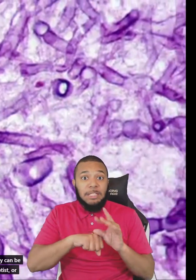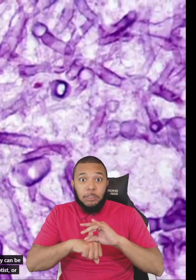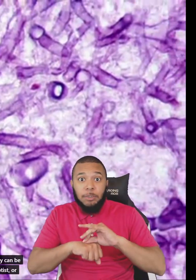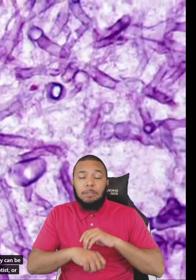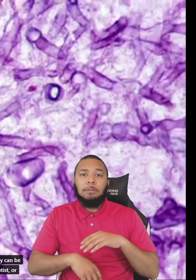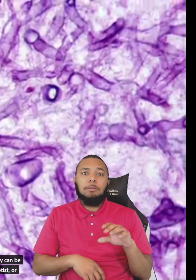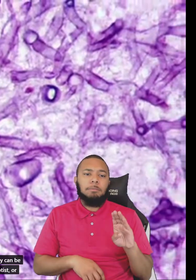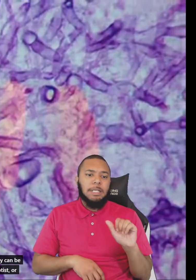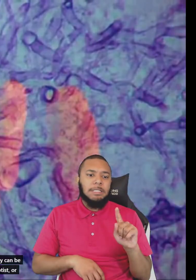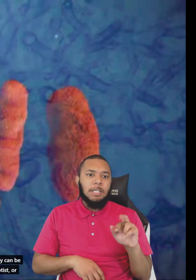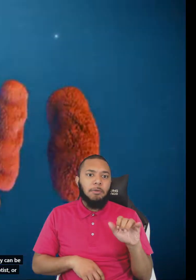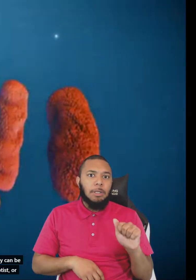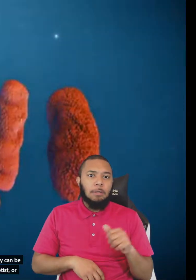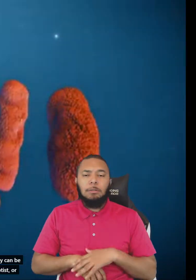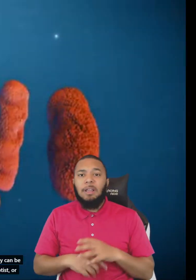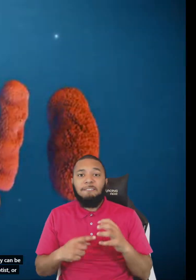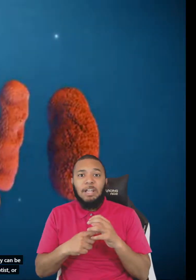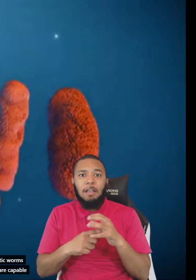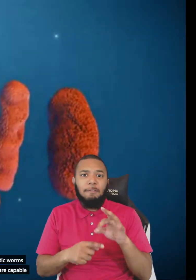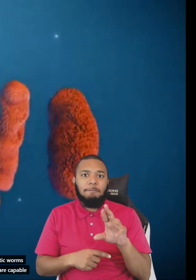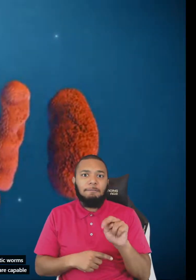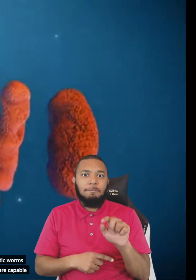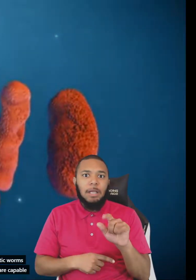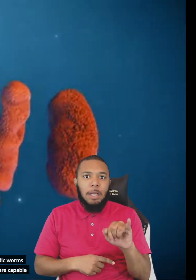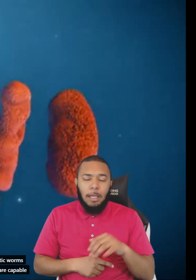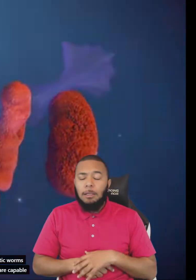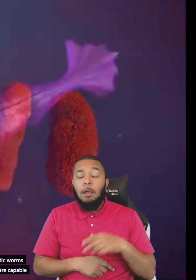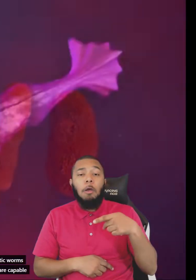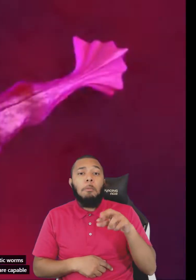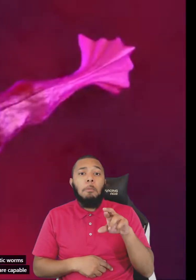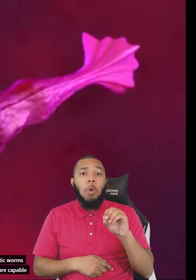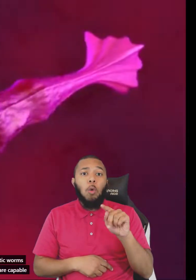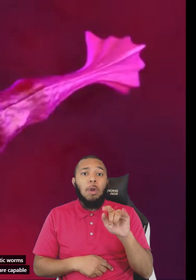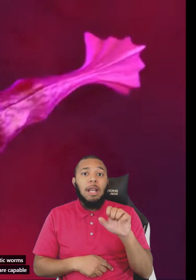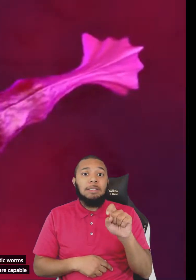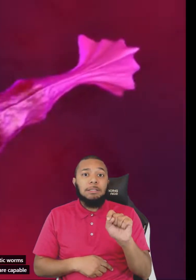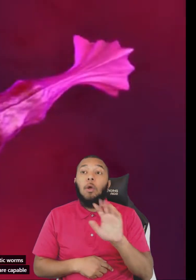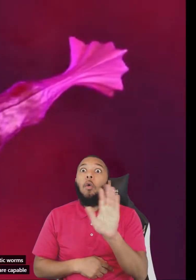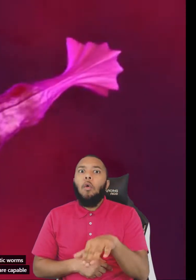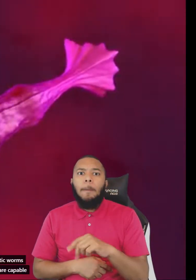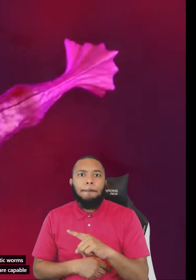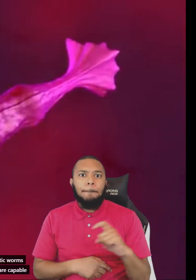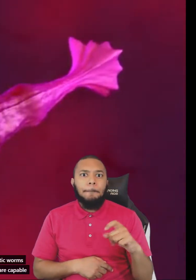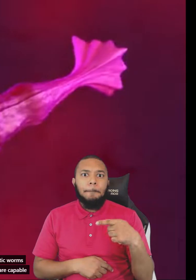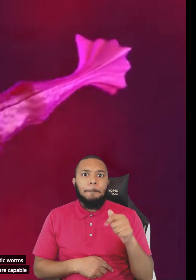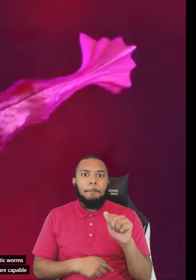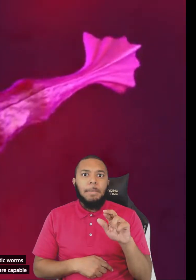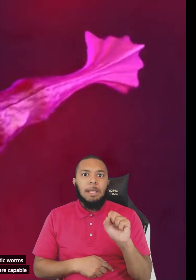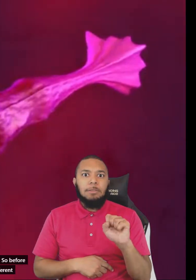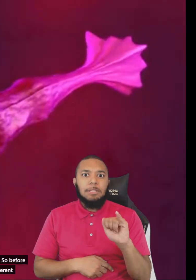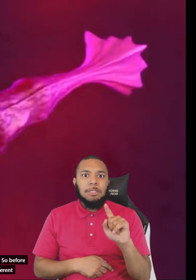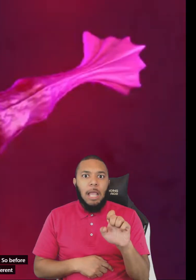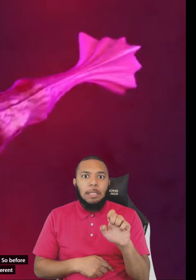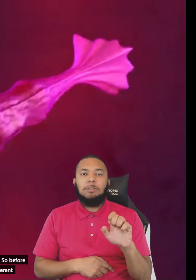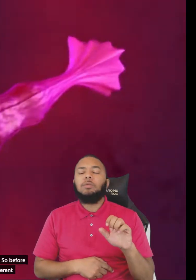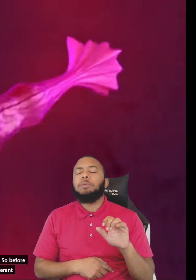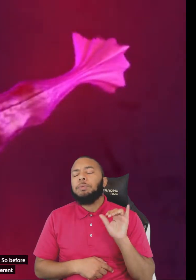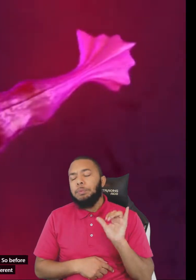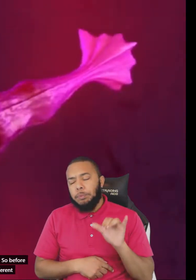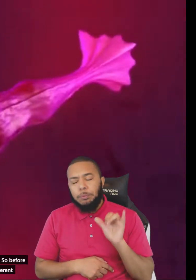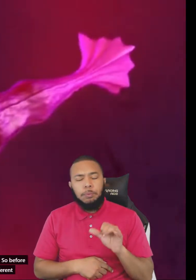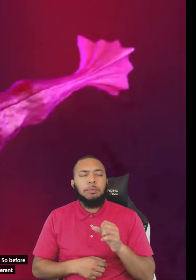fungi, they can be a protist, or we even would throw parasitic worms into this group because they're capable of